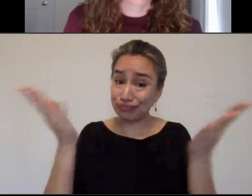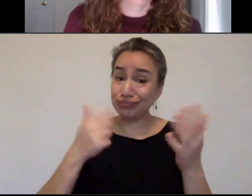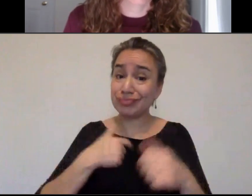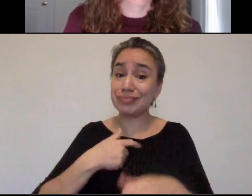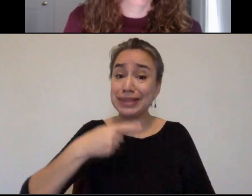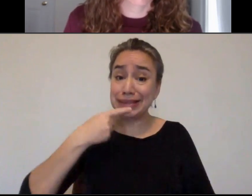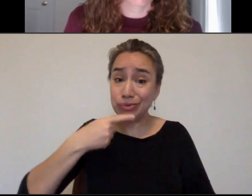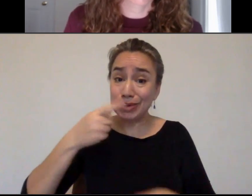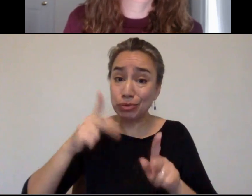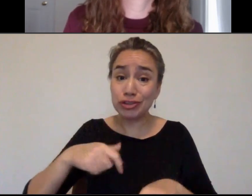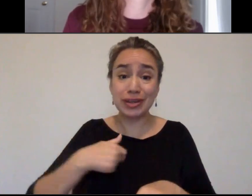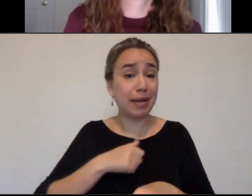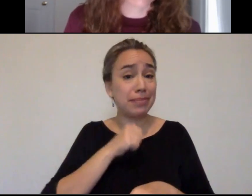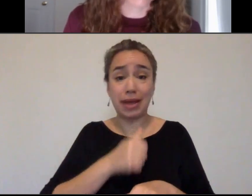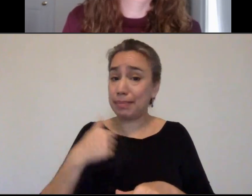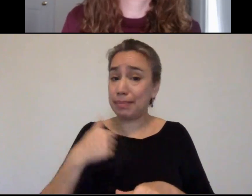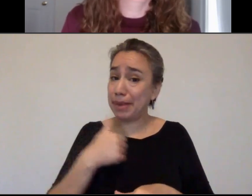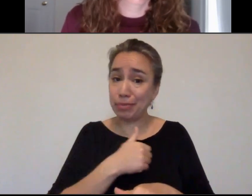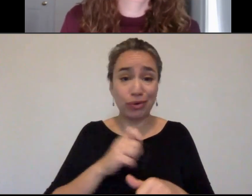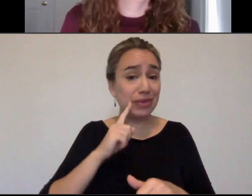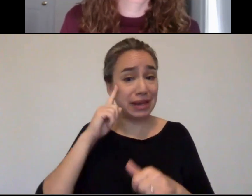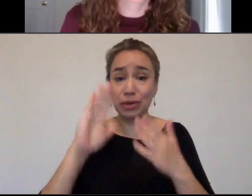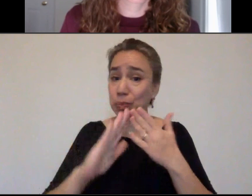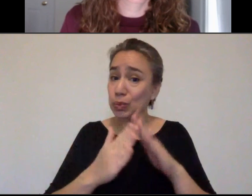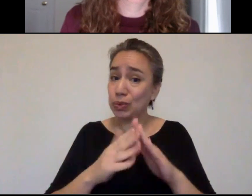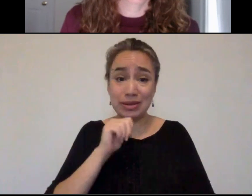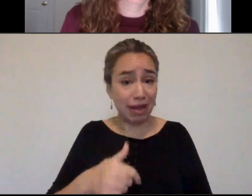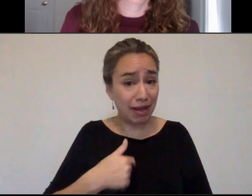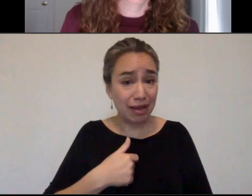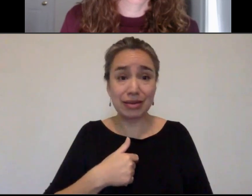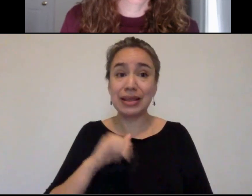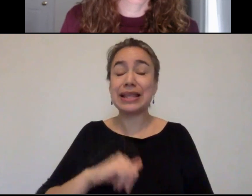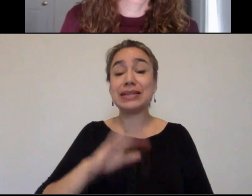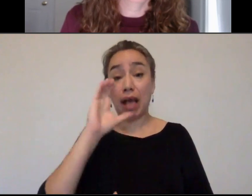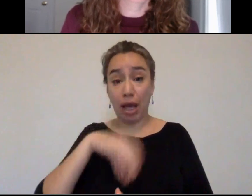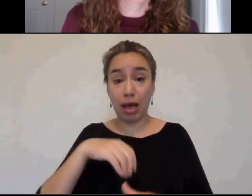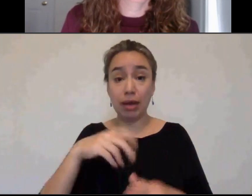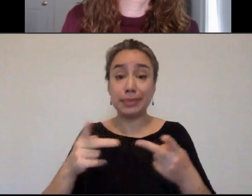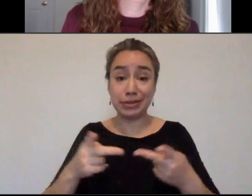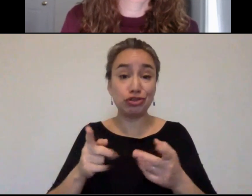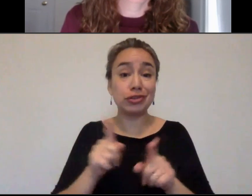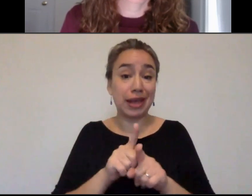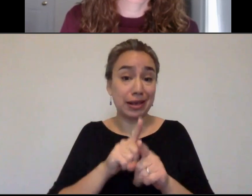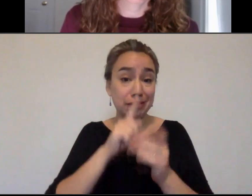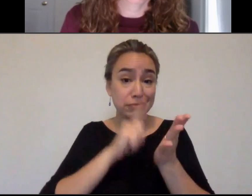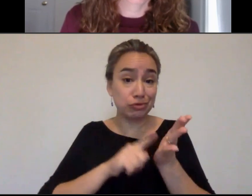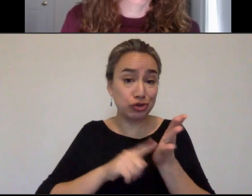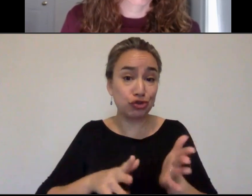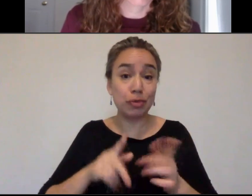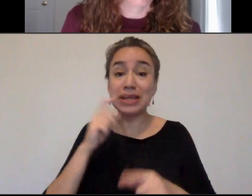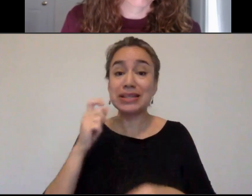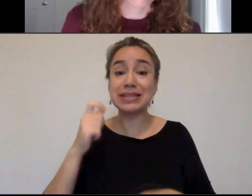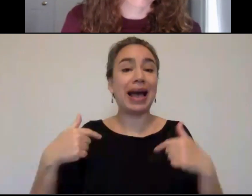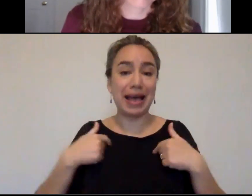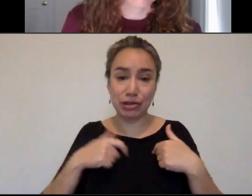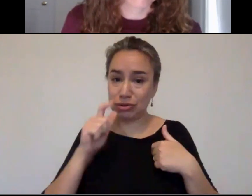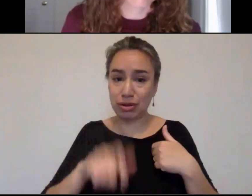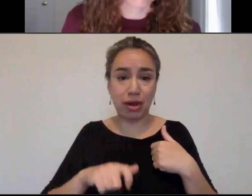I'm not a member of the deaf community. It's a very weird position to be in because I shouldn't be the one talking about